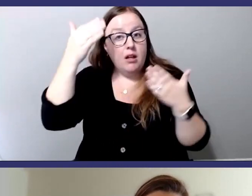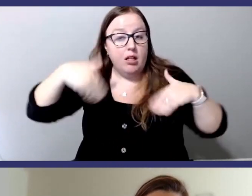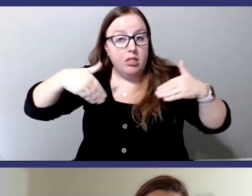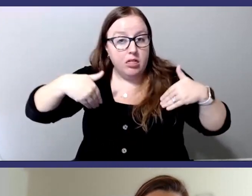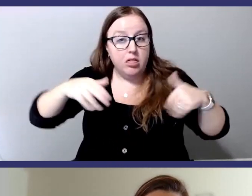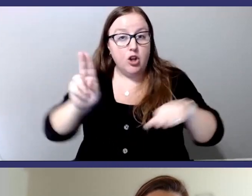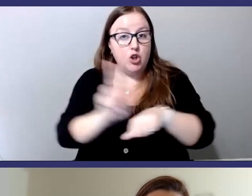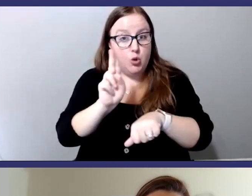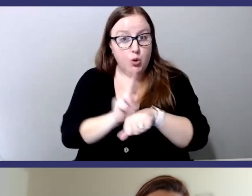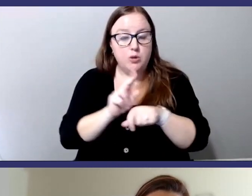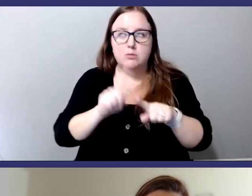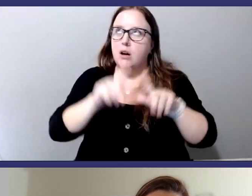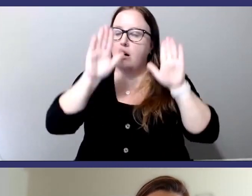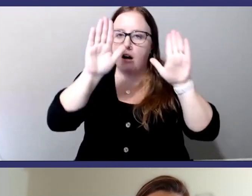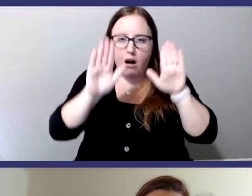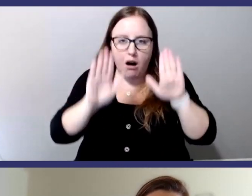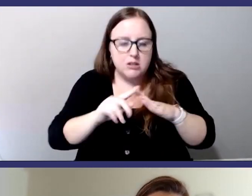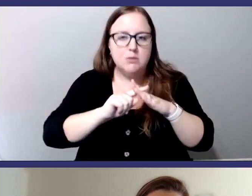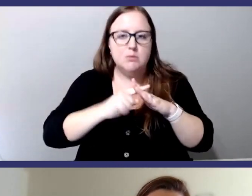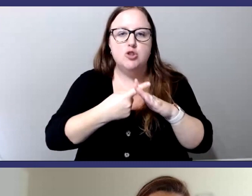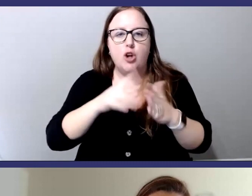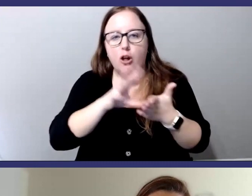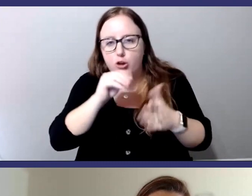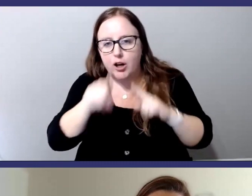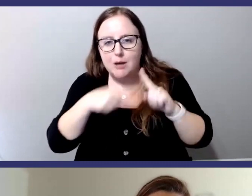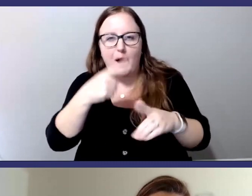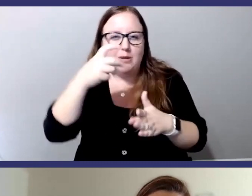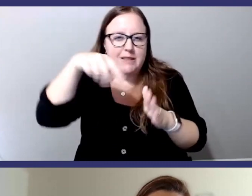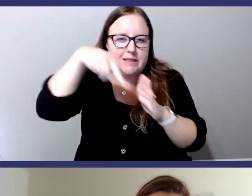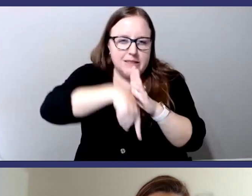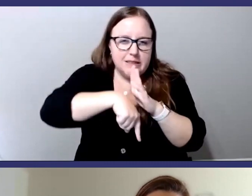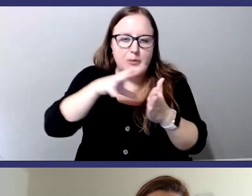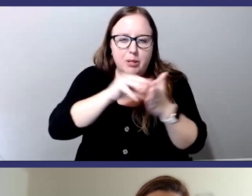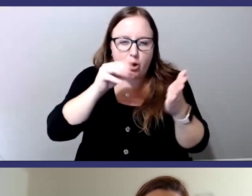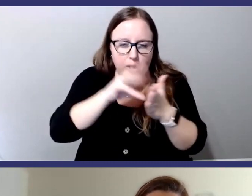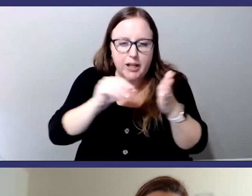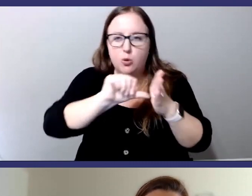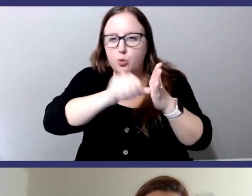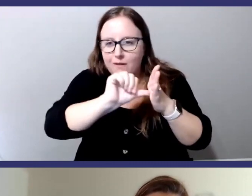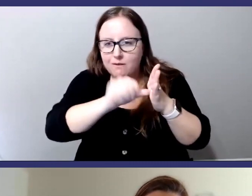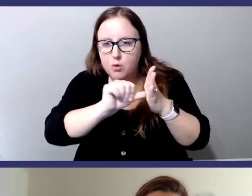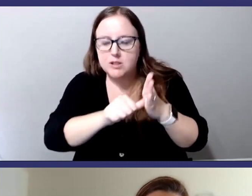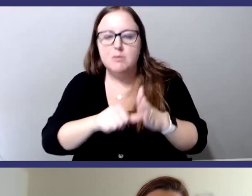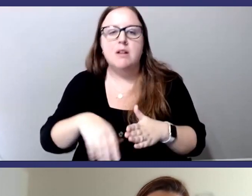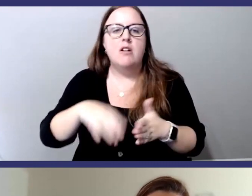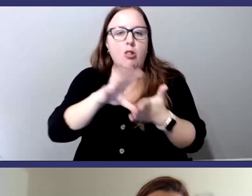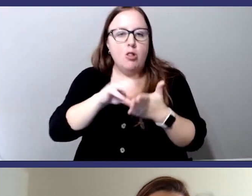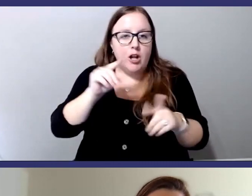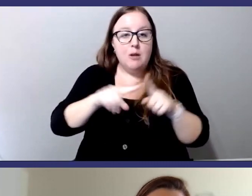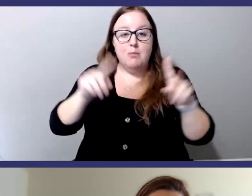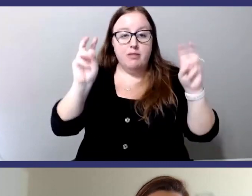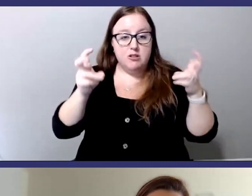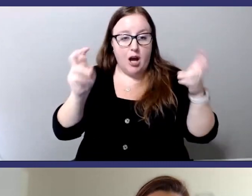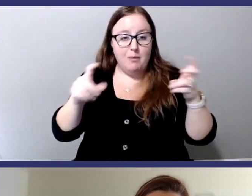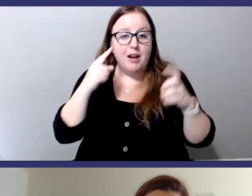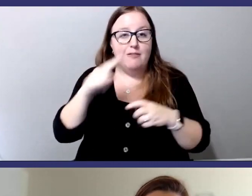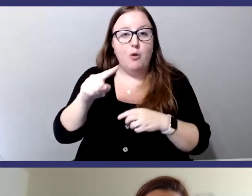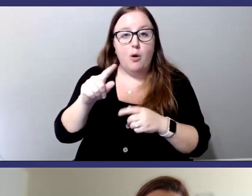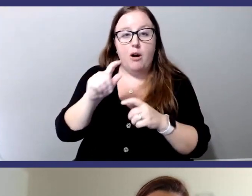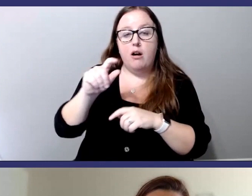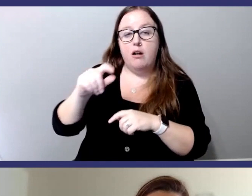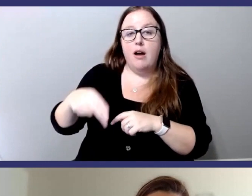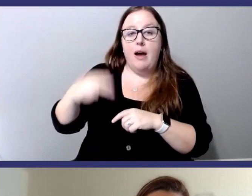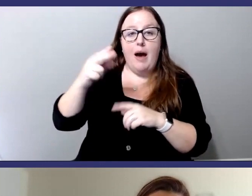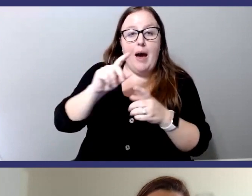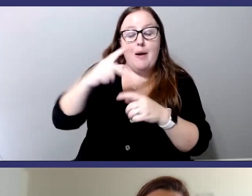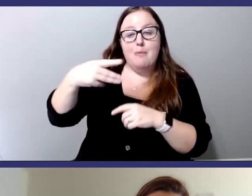fantastic way to start learning about deep learning, specifically reinforcement learning. But in terms of the topic of hyperparameter tuning, I think it's also a